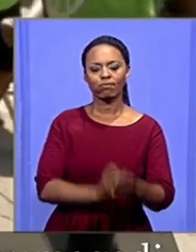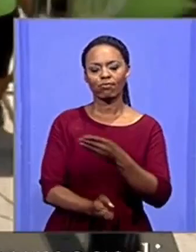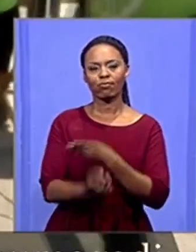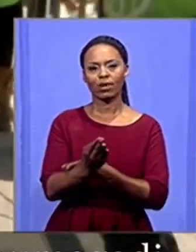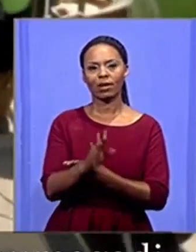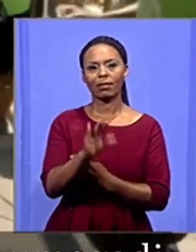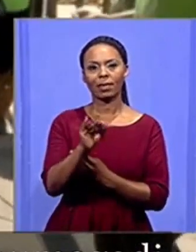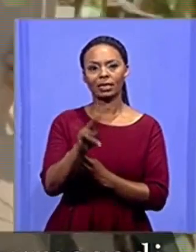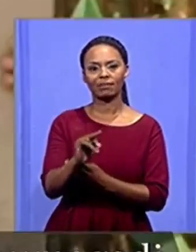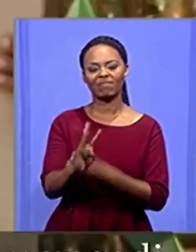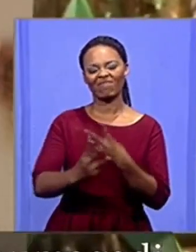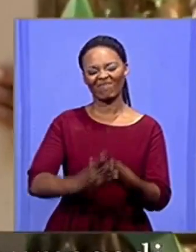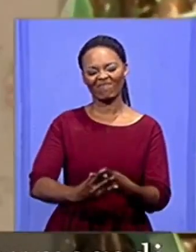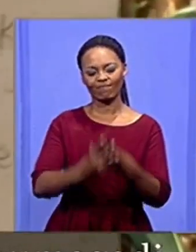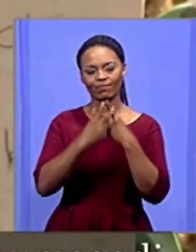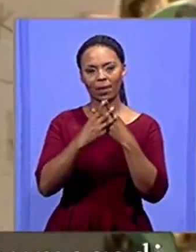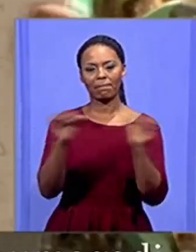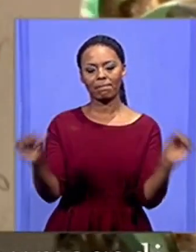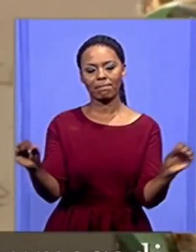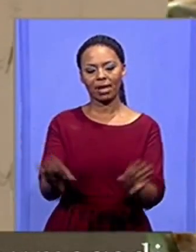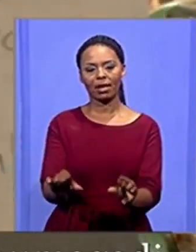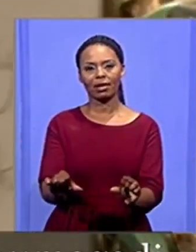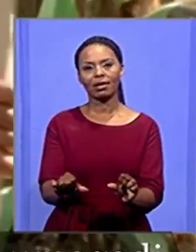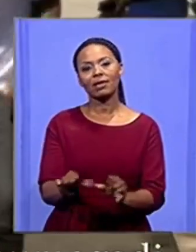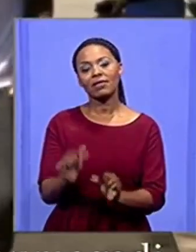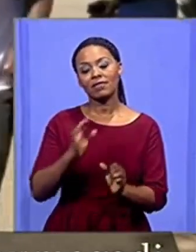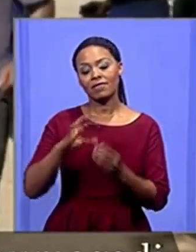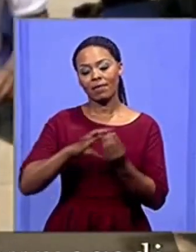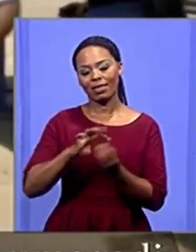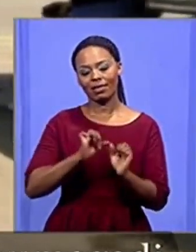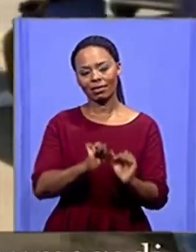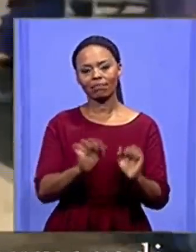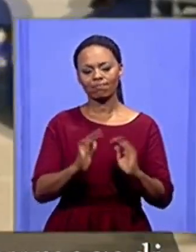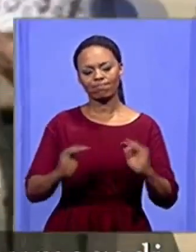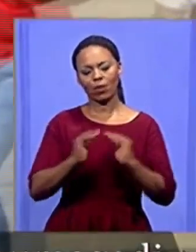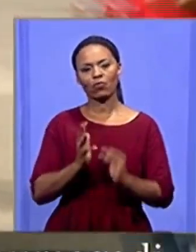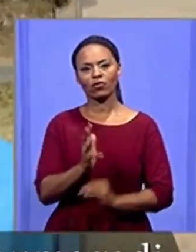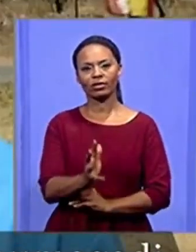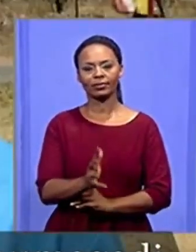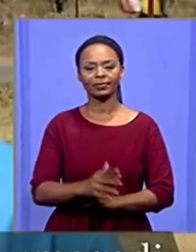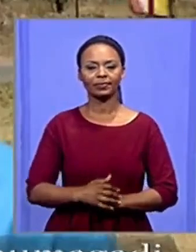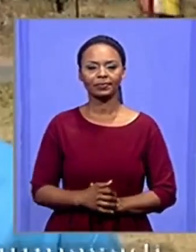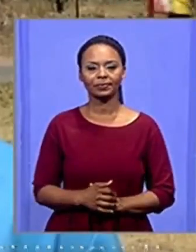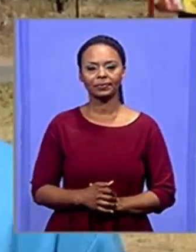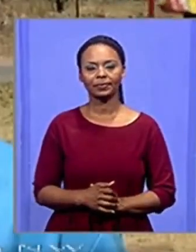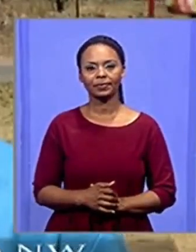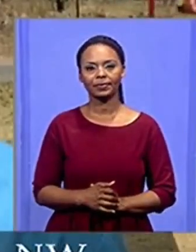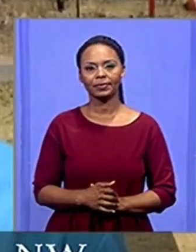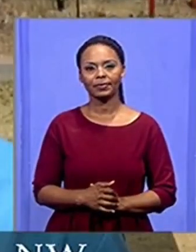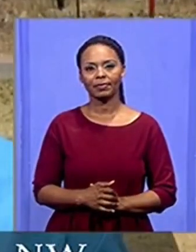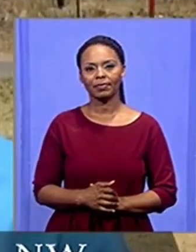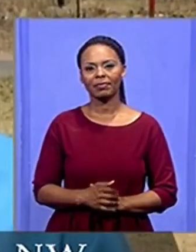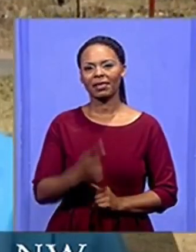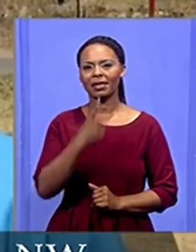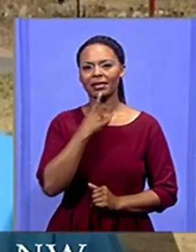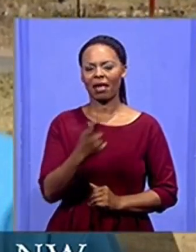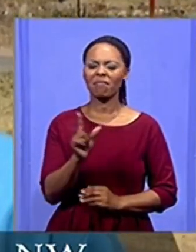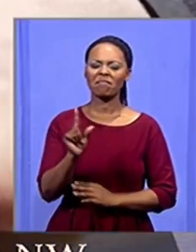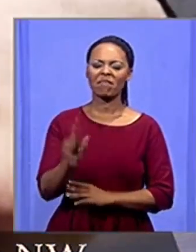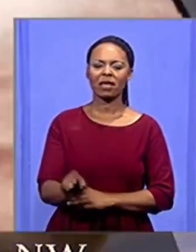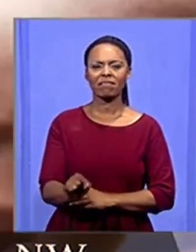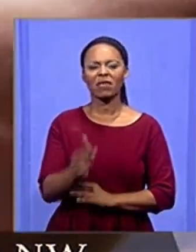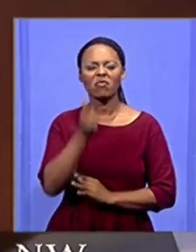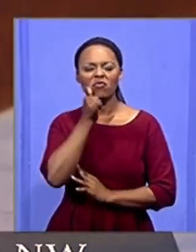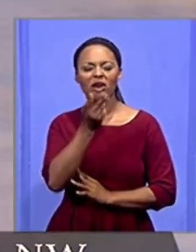bušeditšwe diseleng tša maphodisa ba lapa ba tsomatoka. Ra utlwa ile nama e tlhwatlhwa tlase e monate e